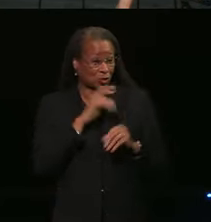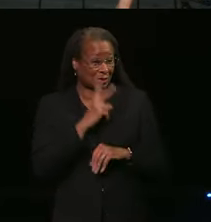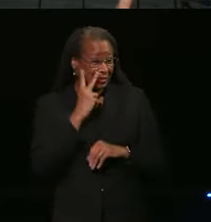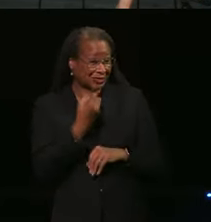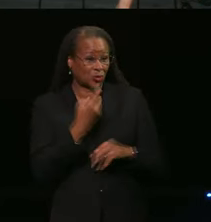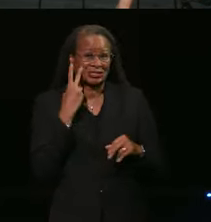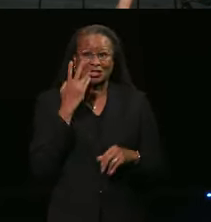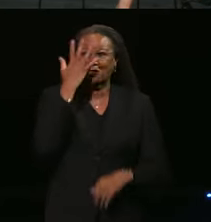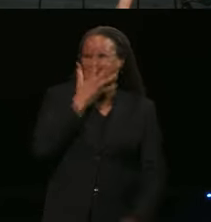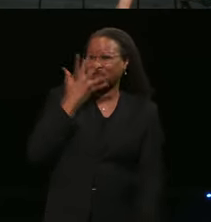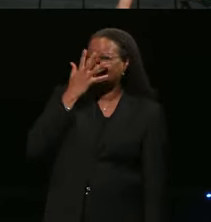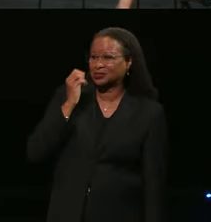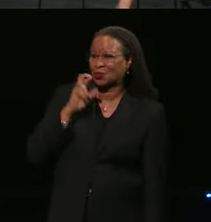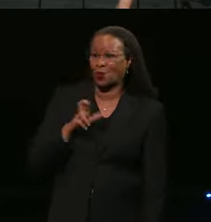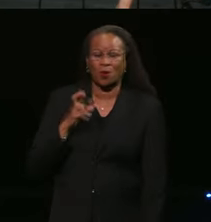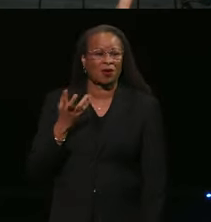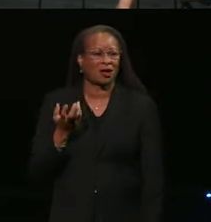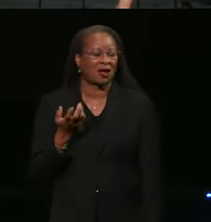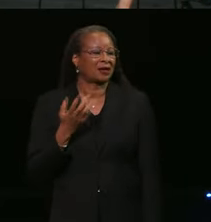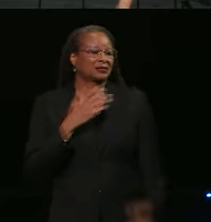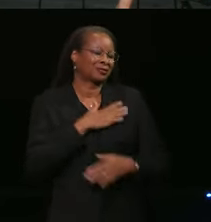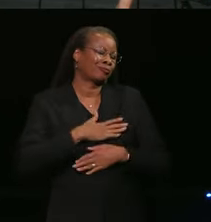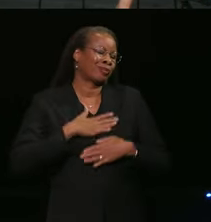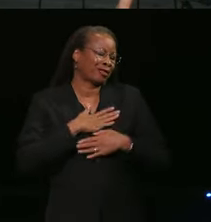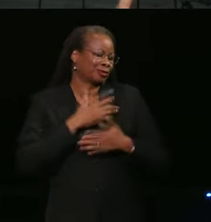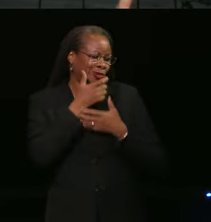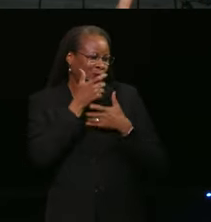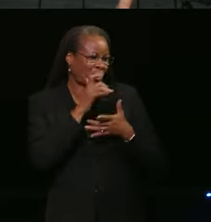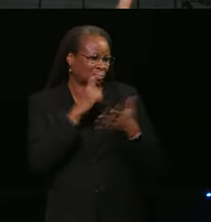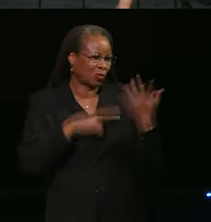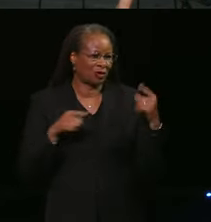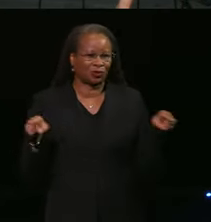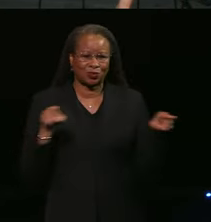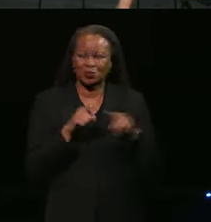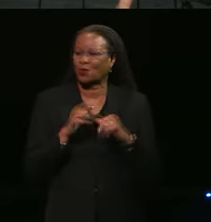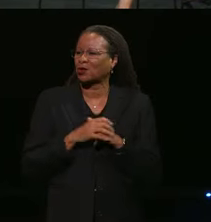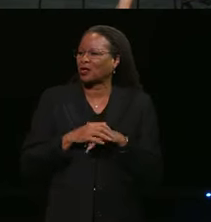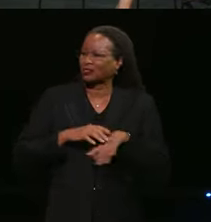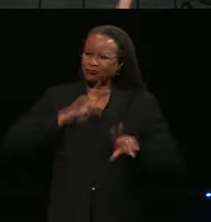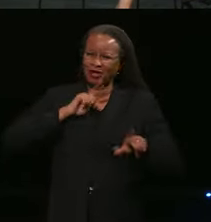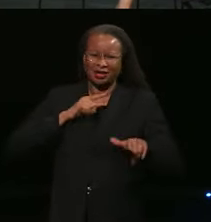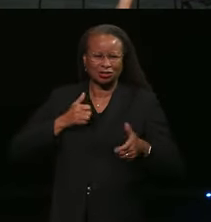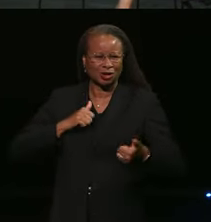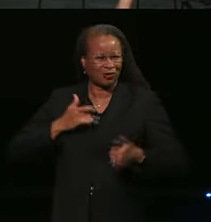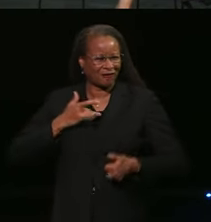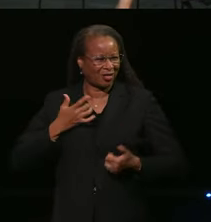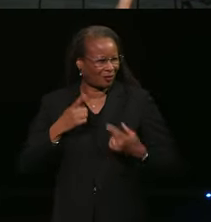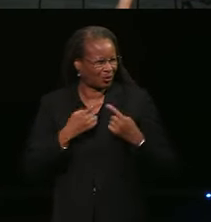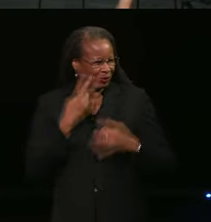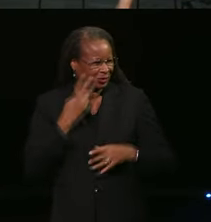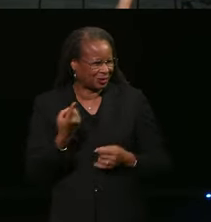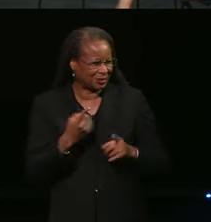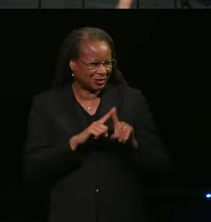see their face, or, you know, it's such a pleasure to watch what you guys, the reactions you guys have sometimes.